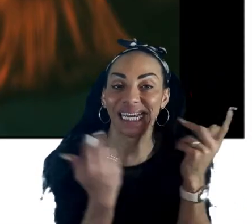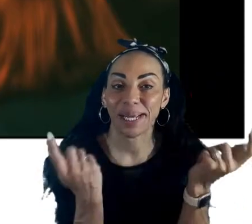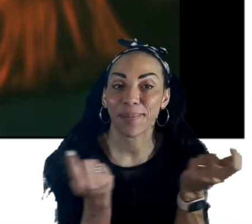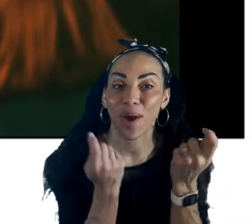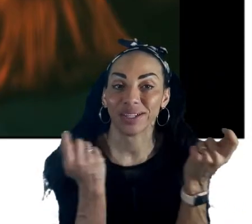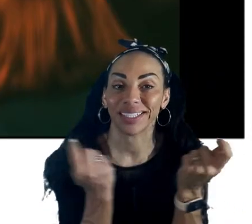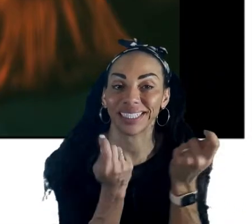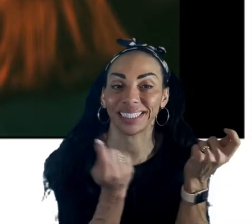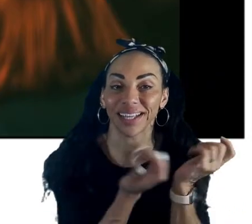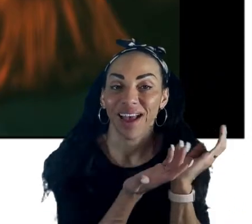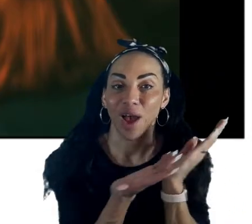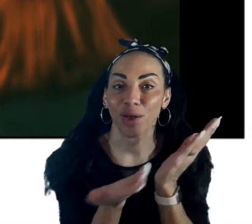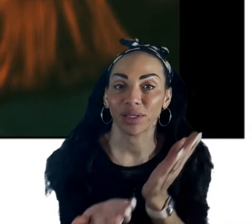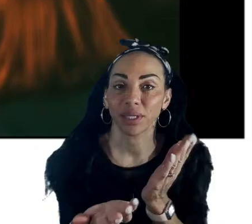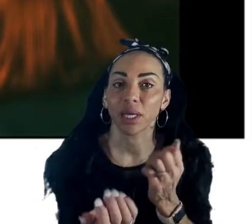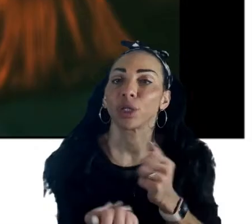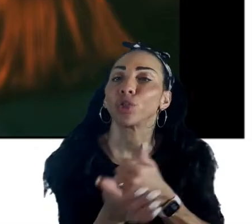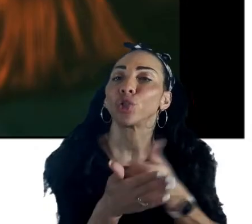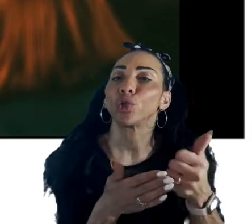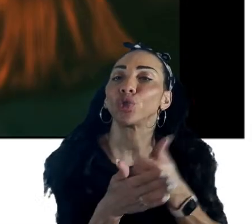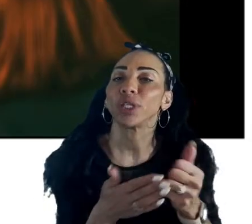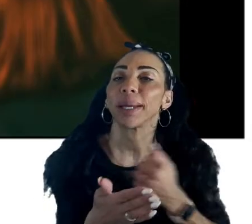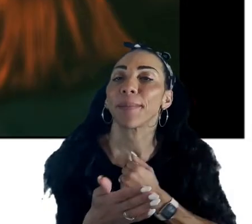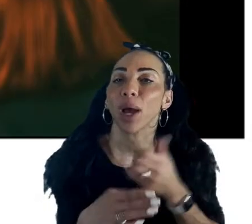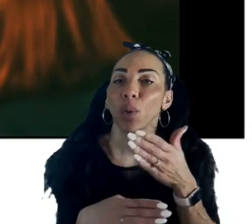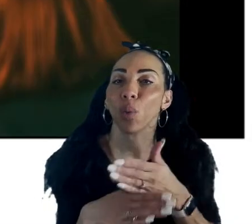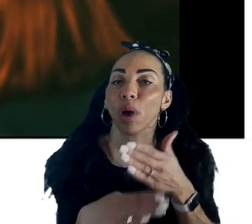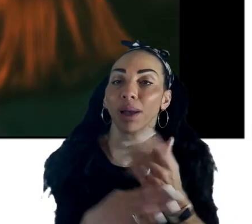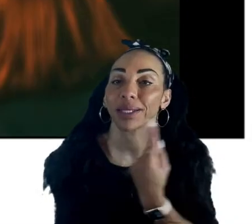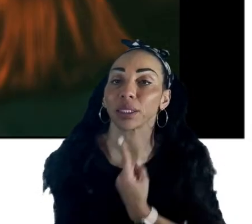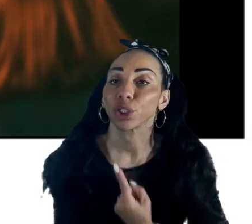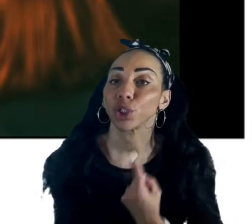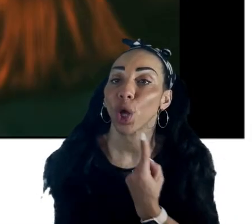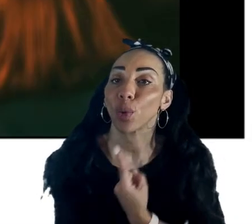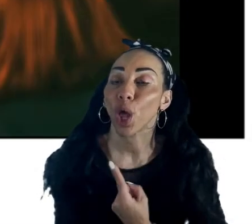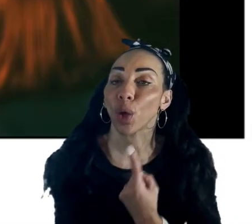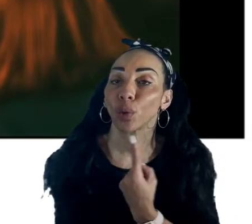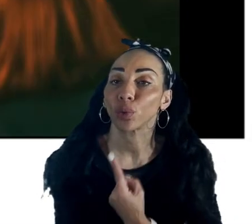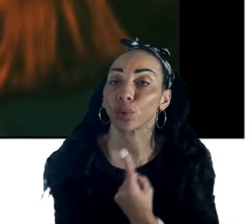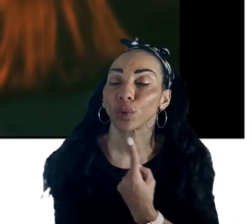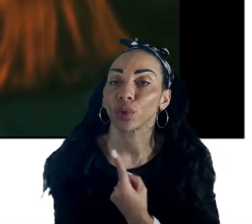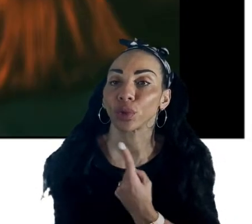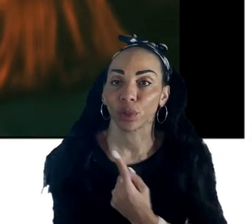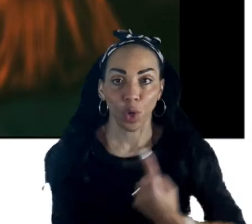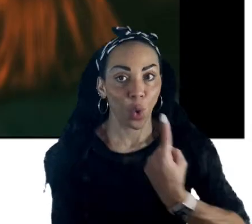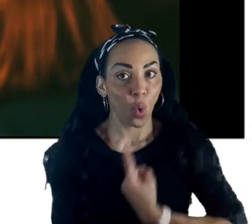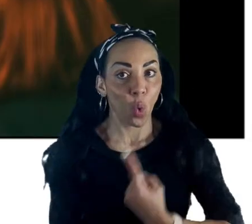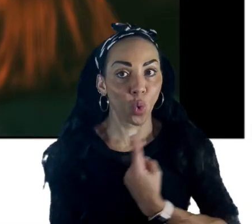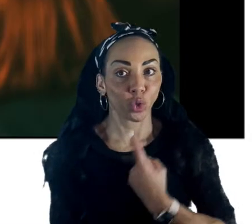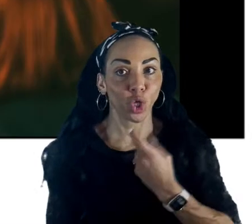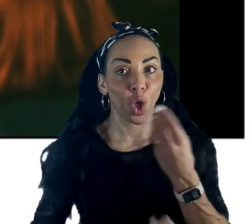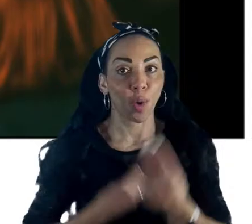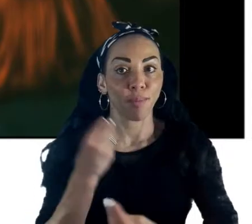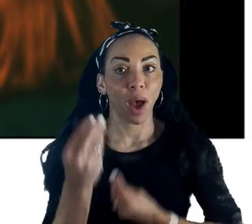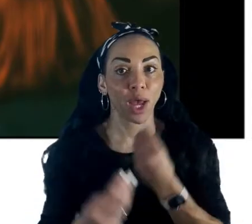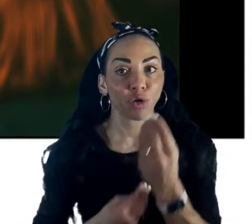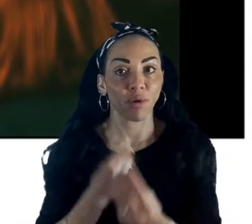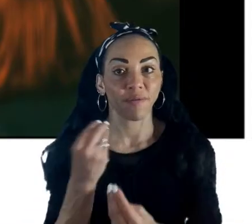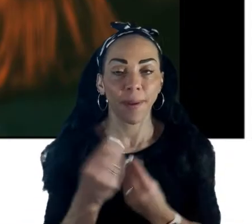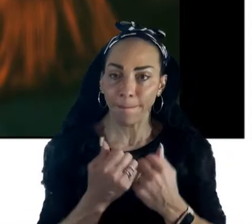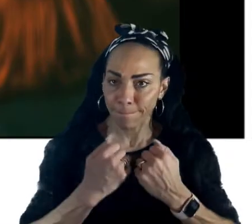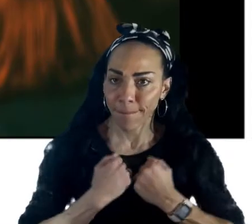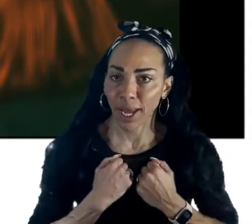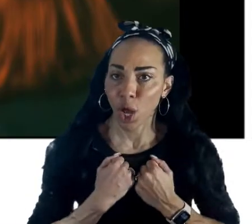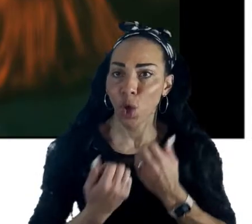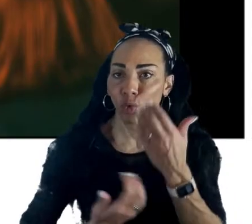my work is usually solo. It blends autobiographical, my own story,